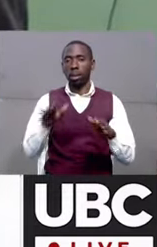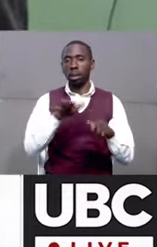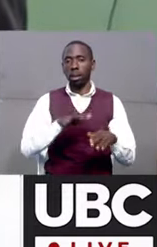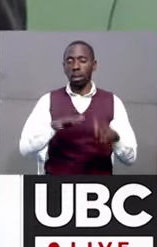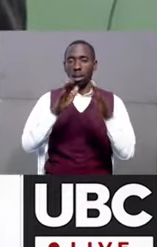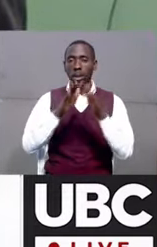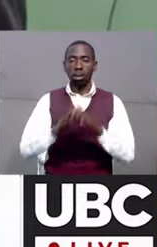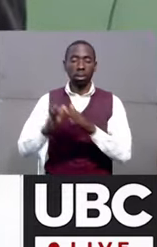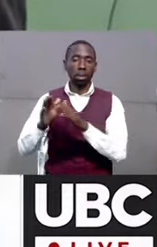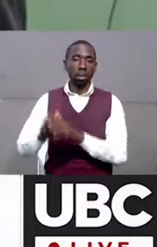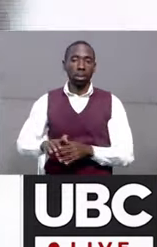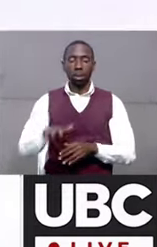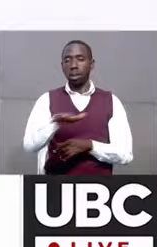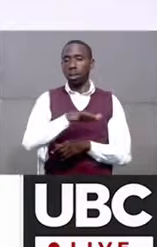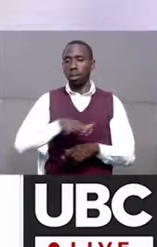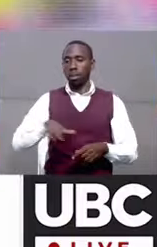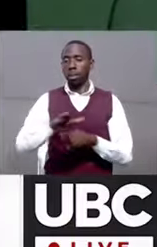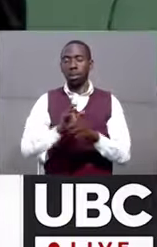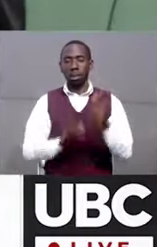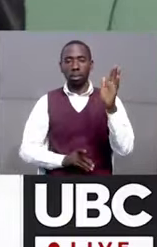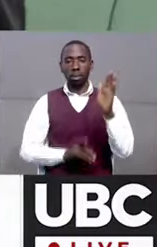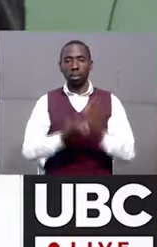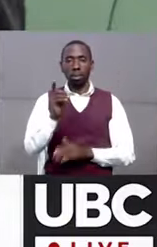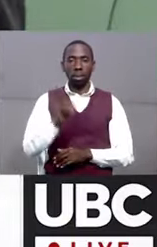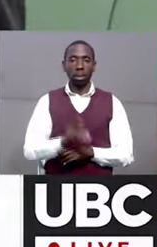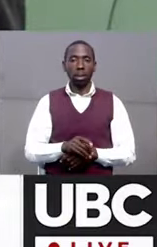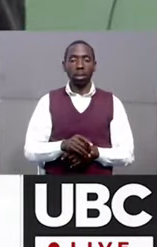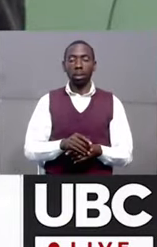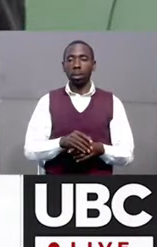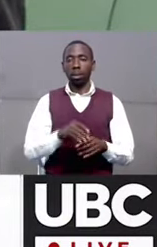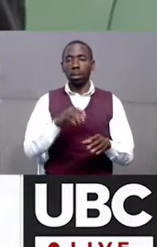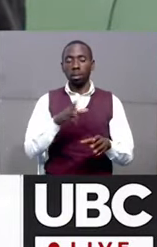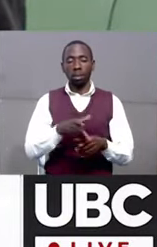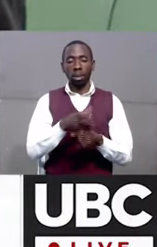and Urban Development, covering votes